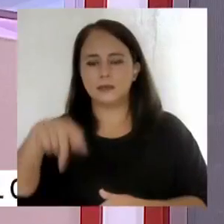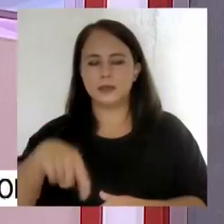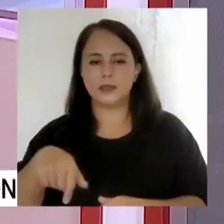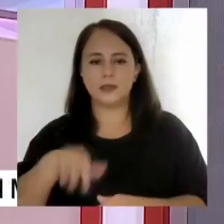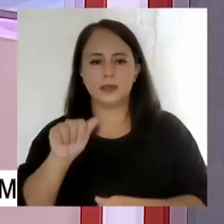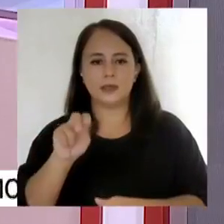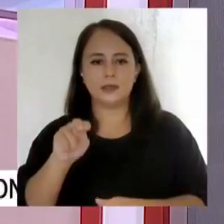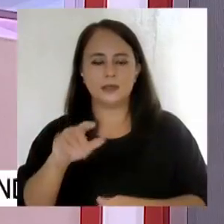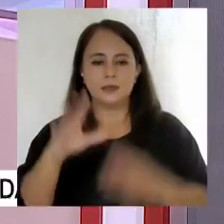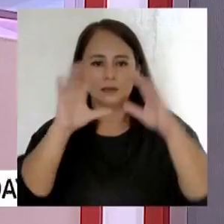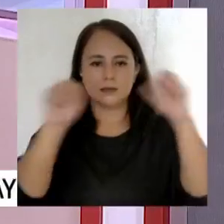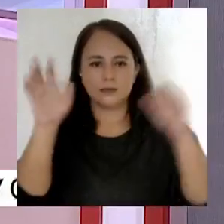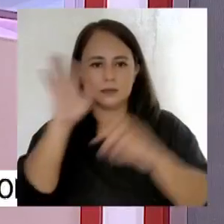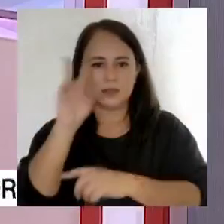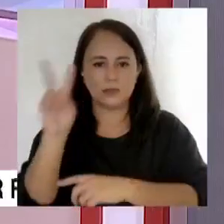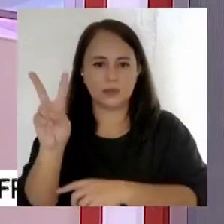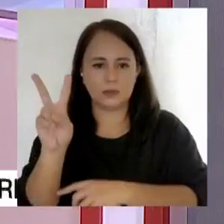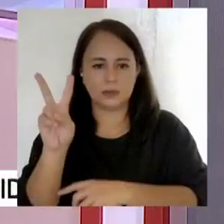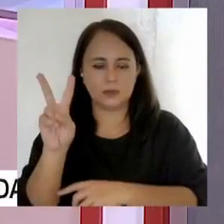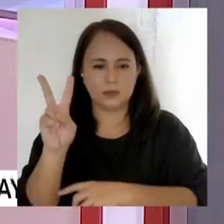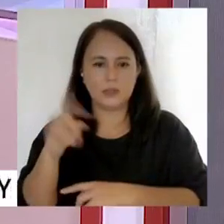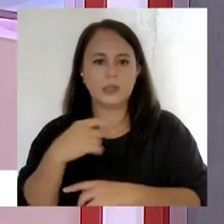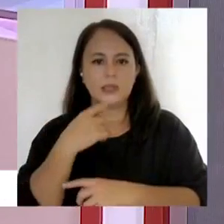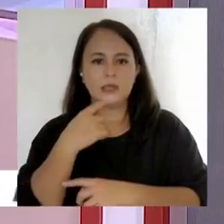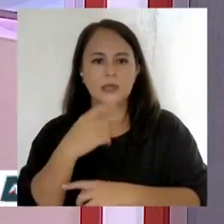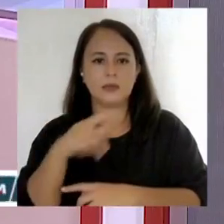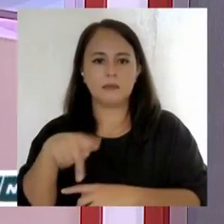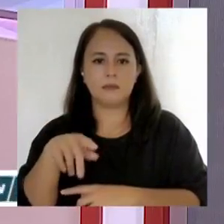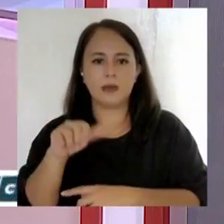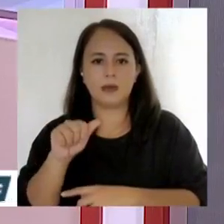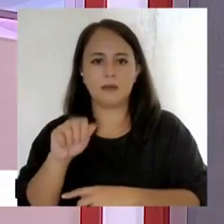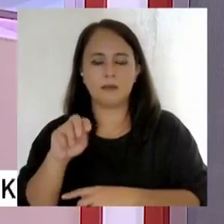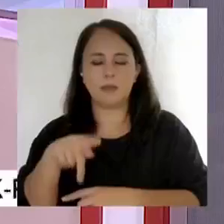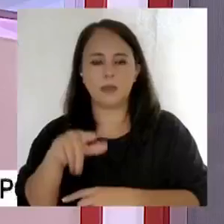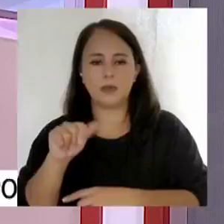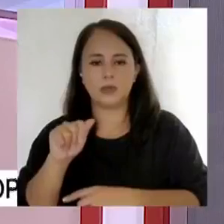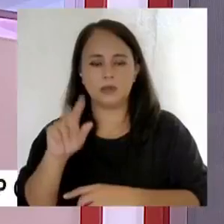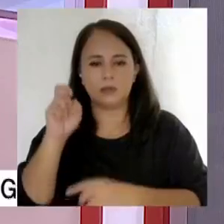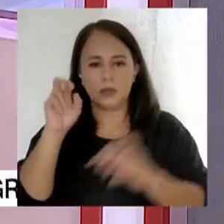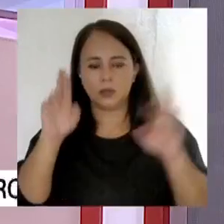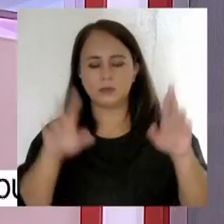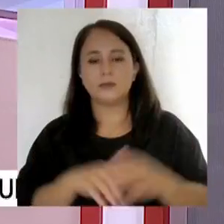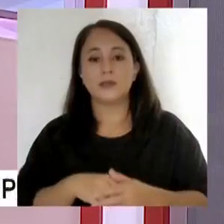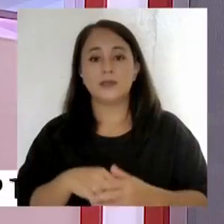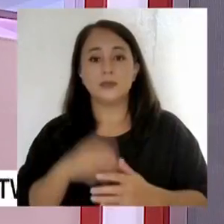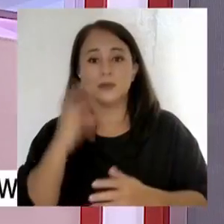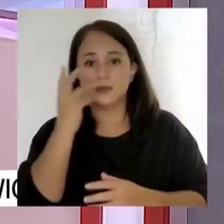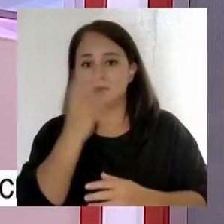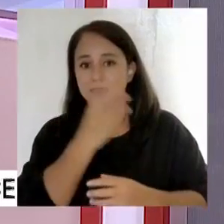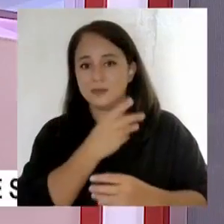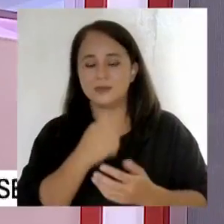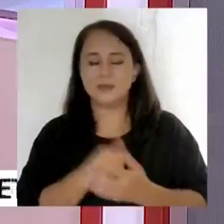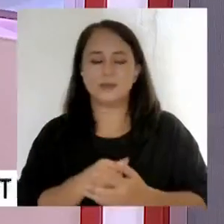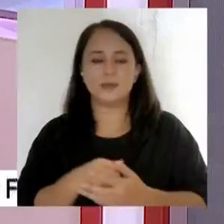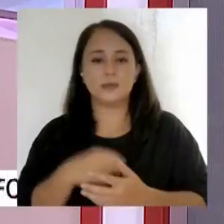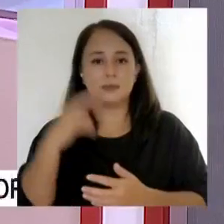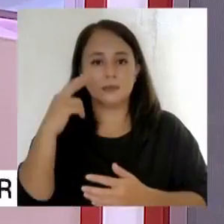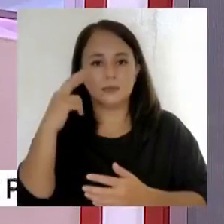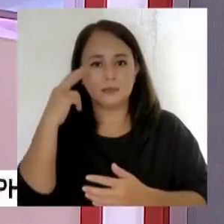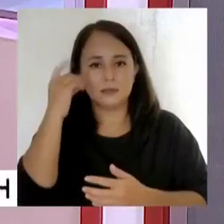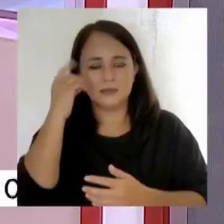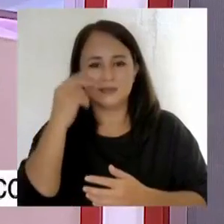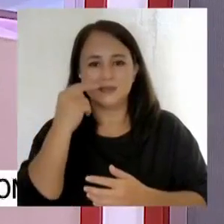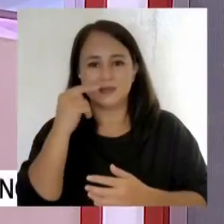President Ferdinand Marcos Jr. meets with Pamplona Mayor Janice Degamo, the widow of slain Negros Oriental Governor Roel Degamo. She